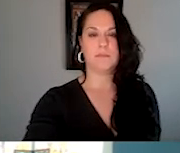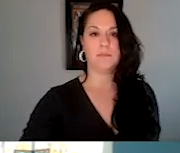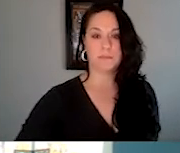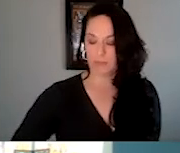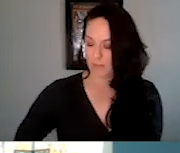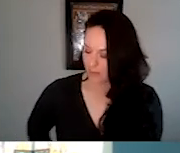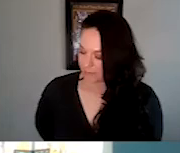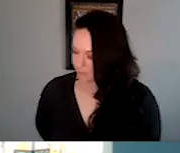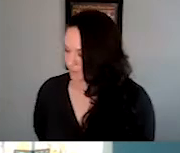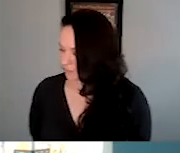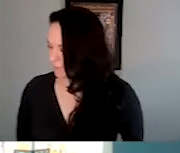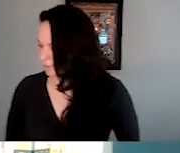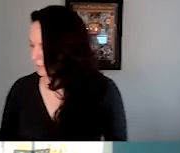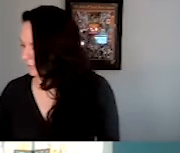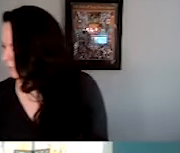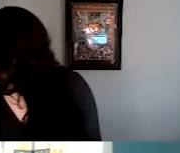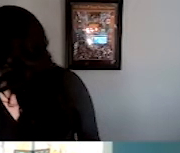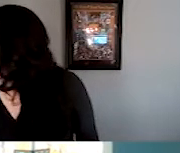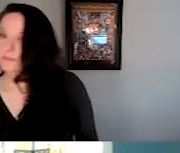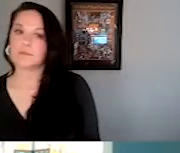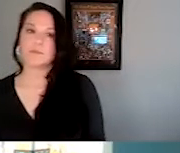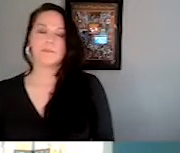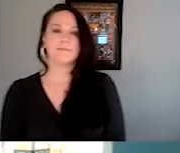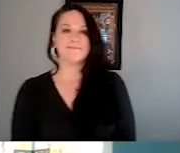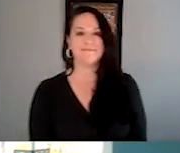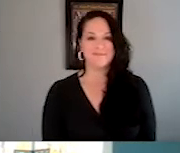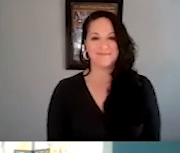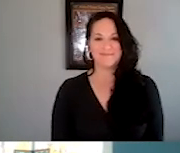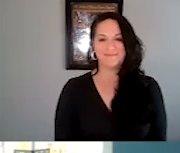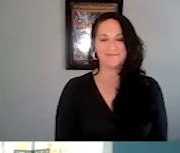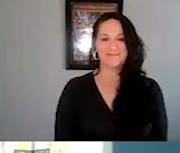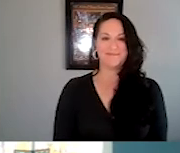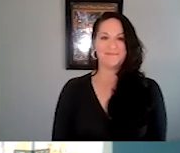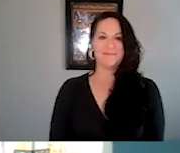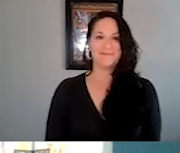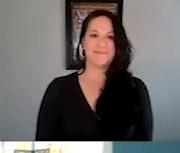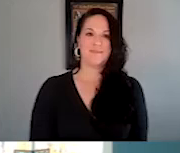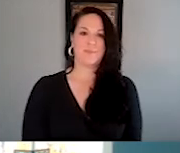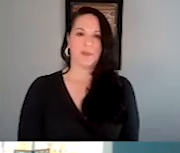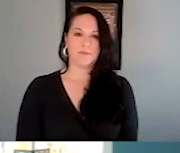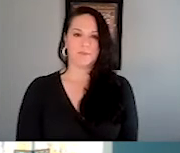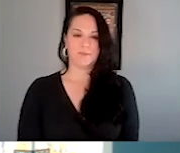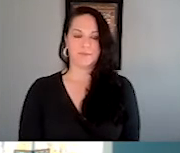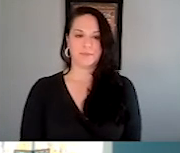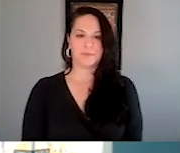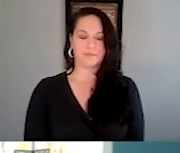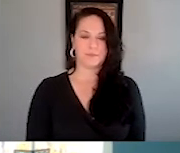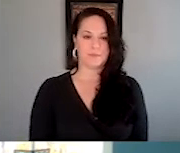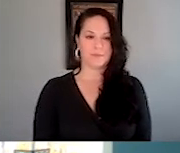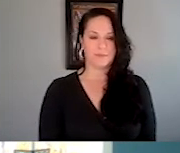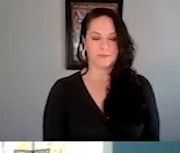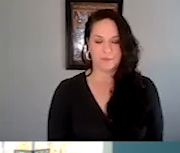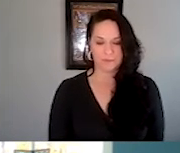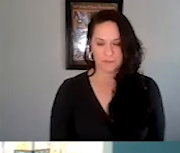something on Delta-8, how would you go about doing it? So Chris, if you can give me the next slide, that would be great. So